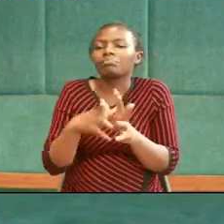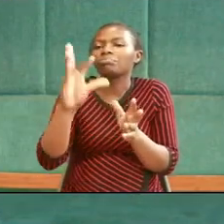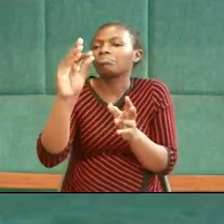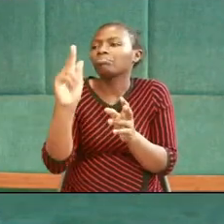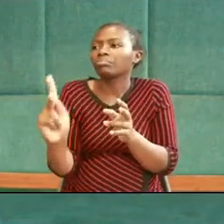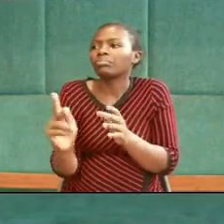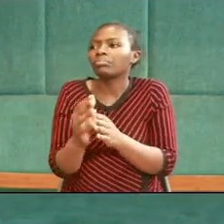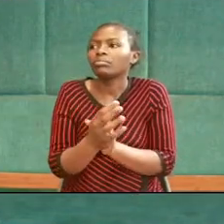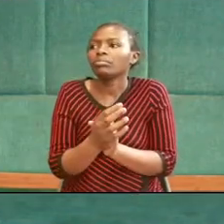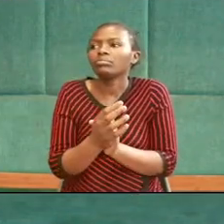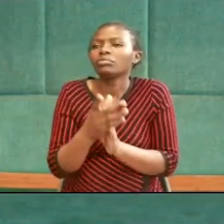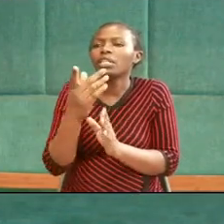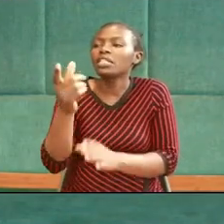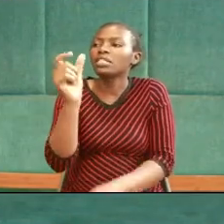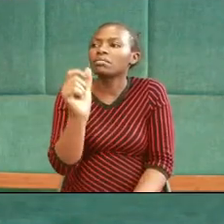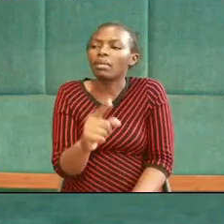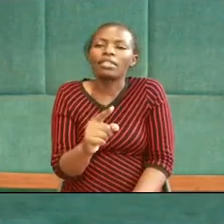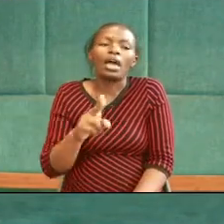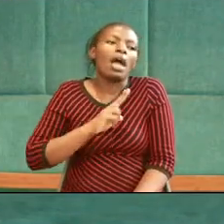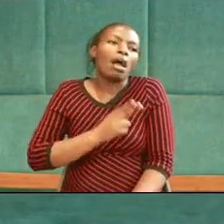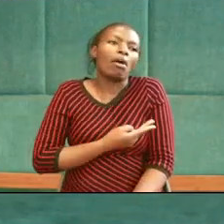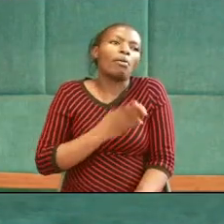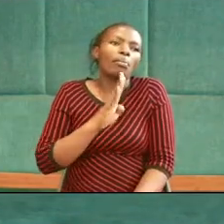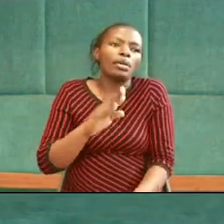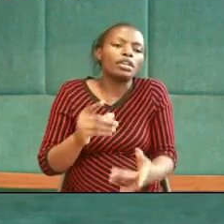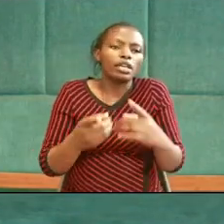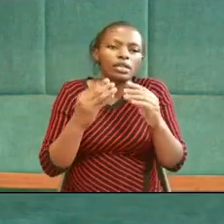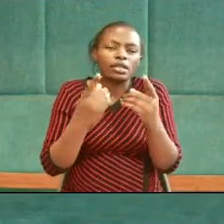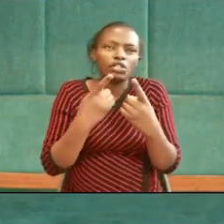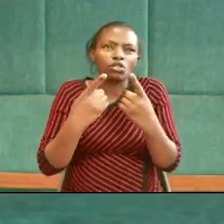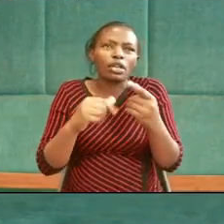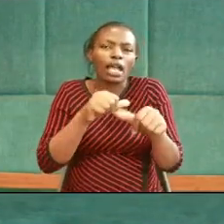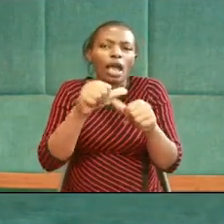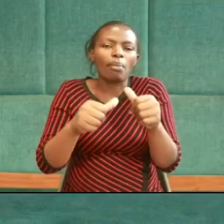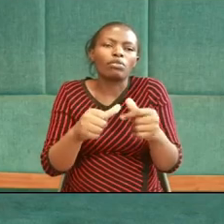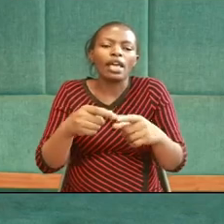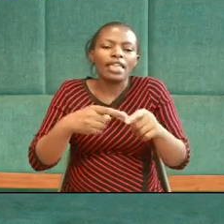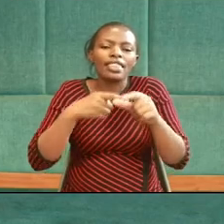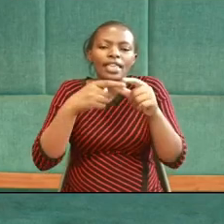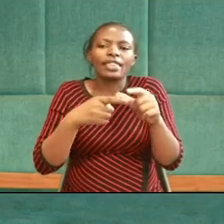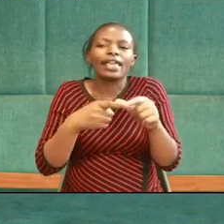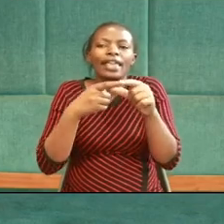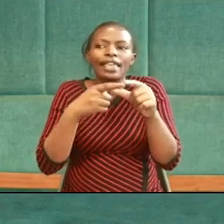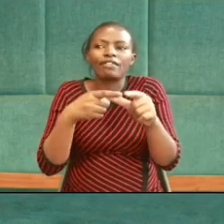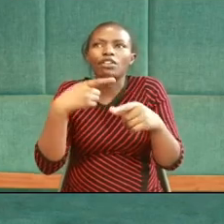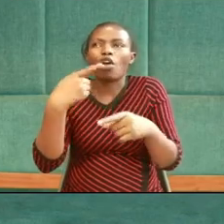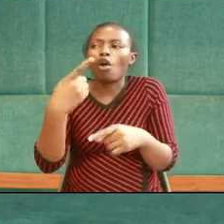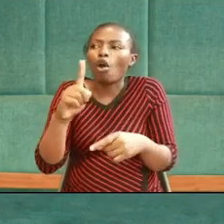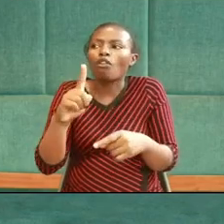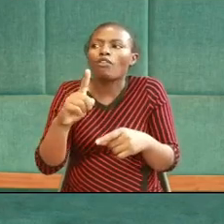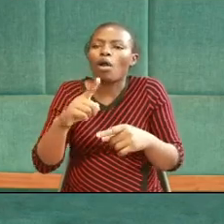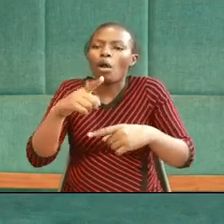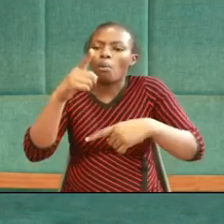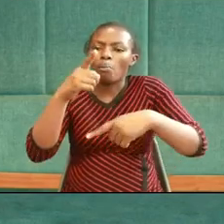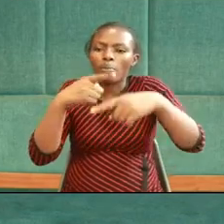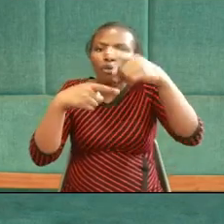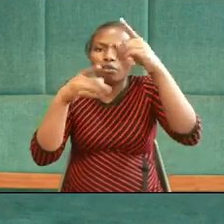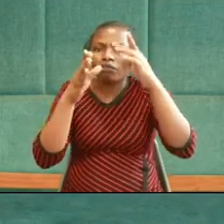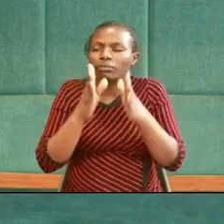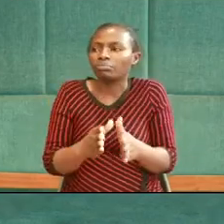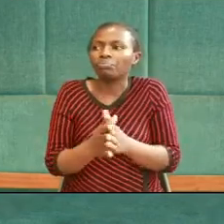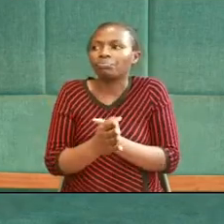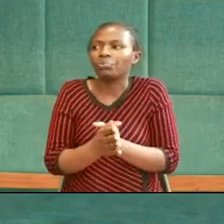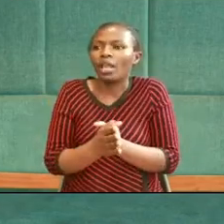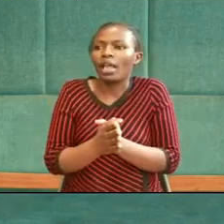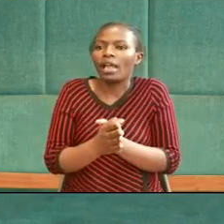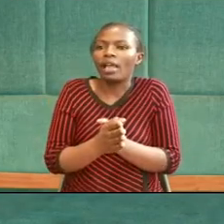Okay, this month we've been talking about the gift of prophecy. And we've had three